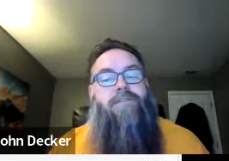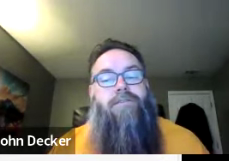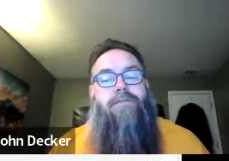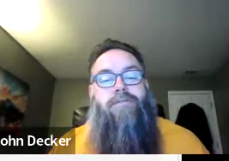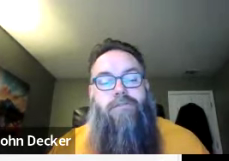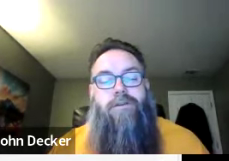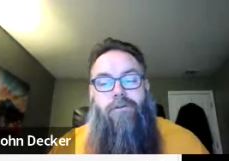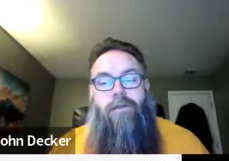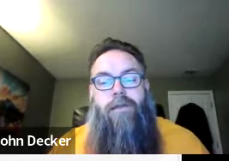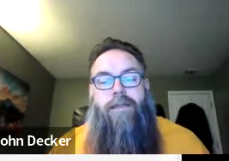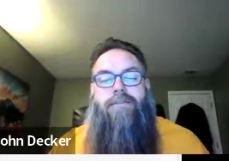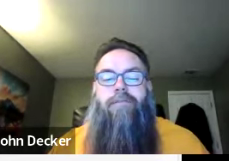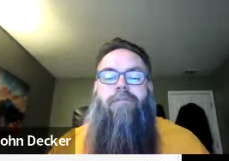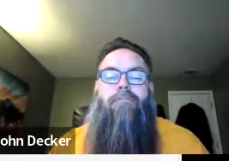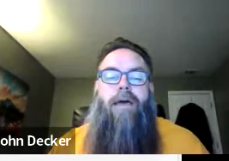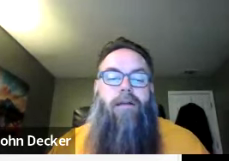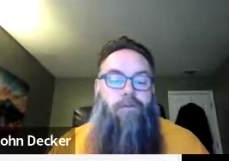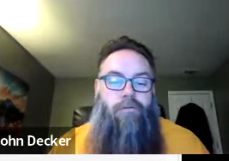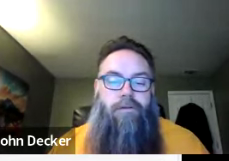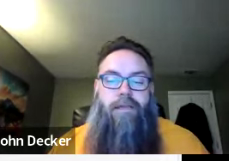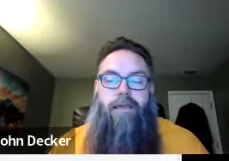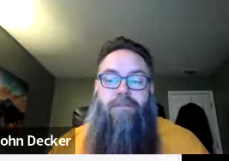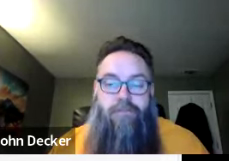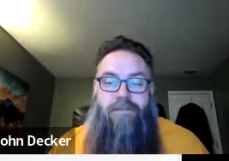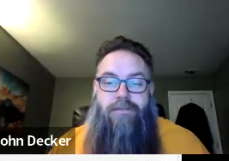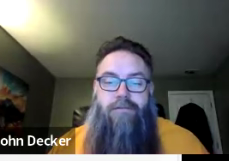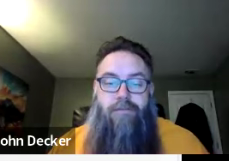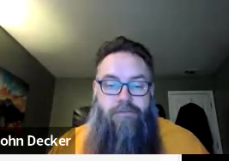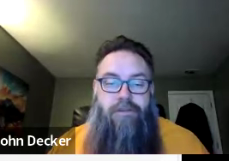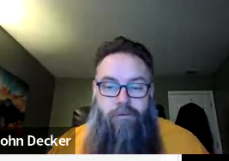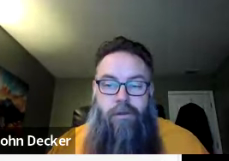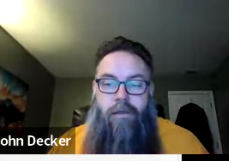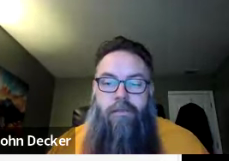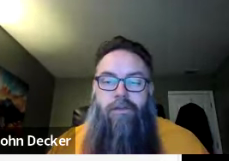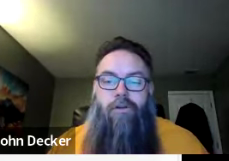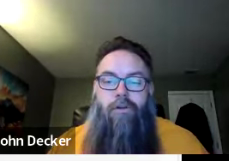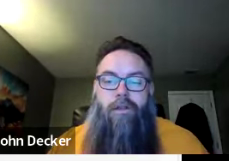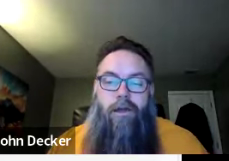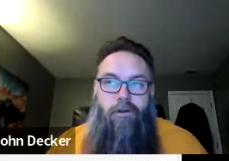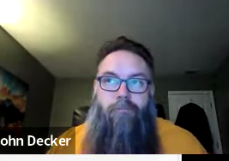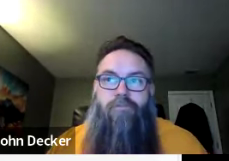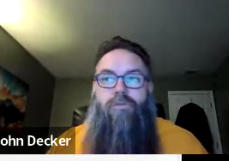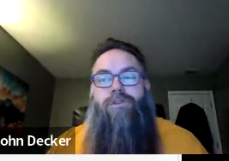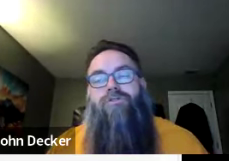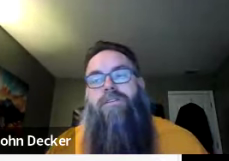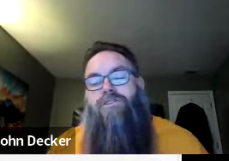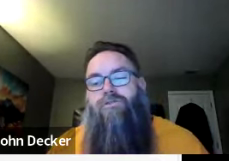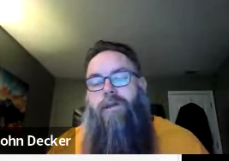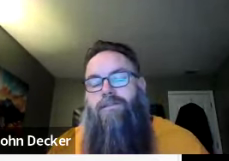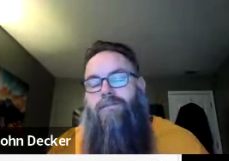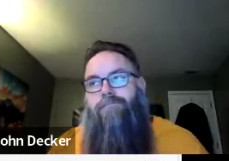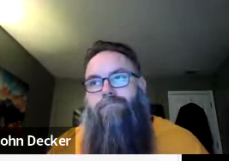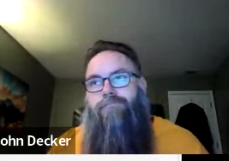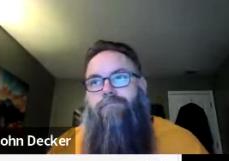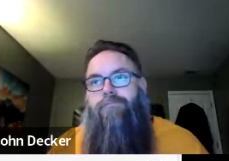day services service code instead of the medical day services service code that you're currently under with your